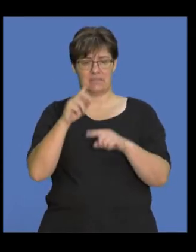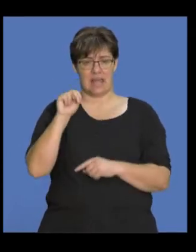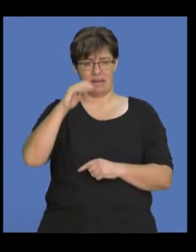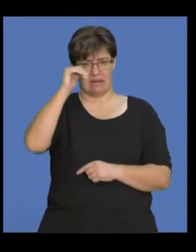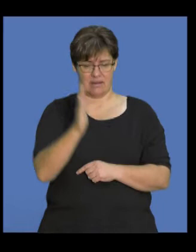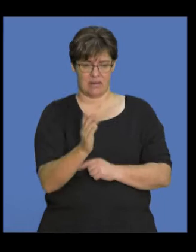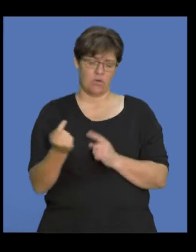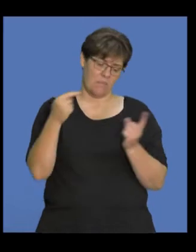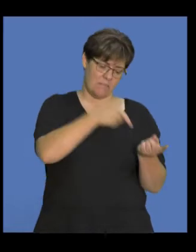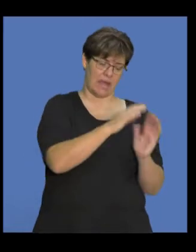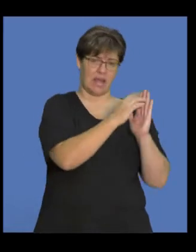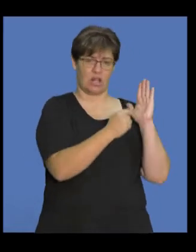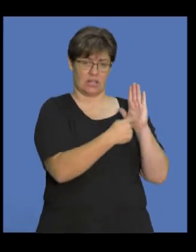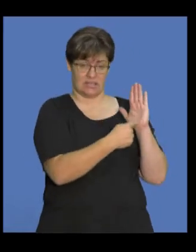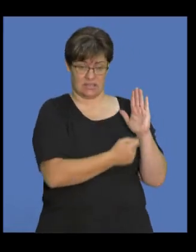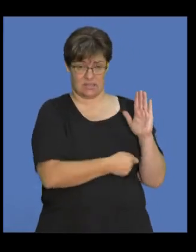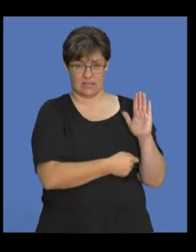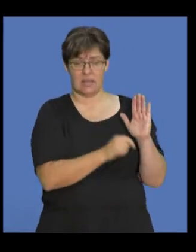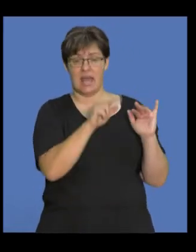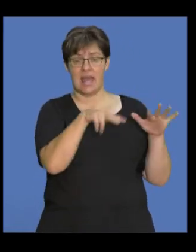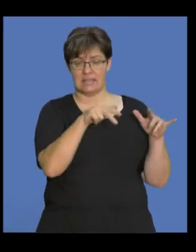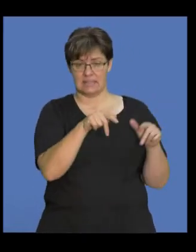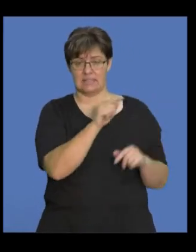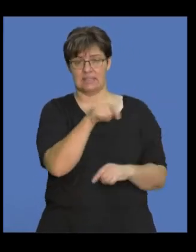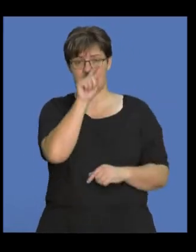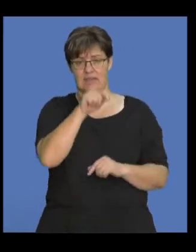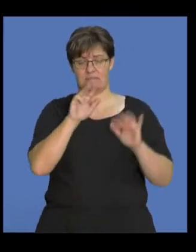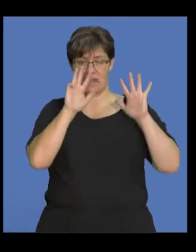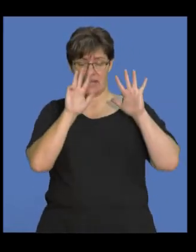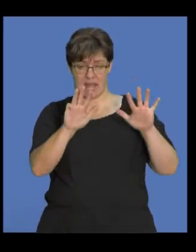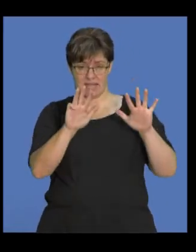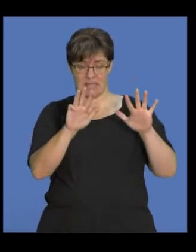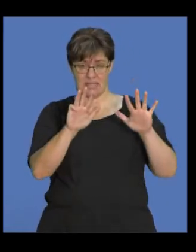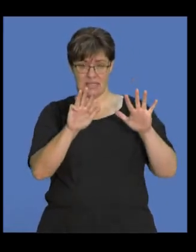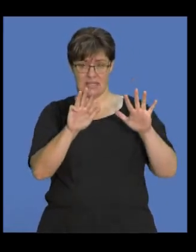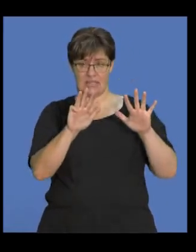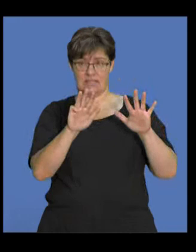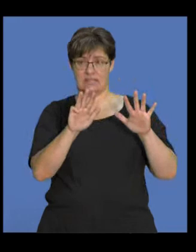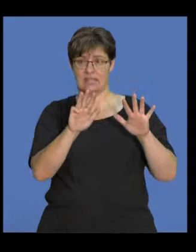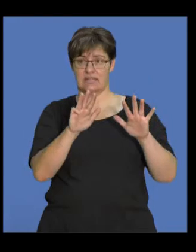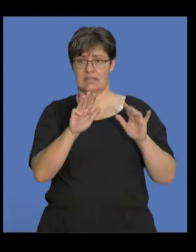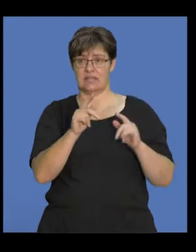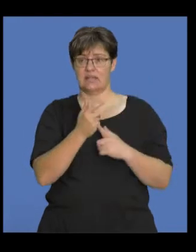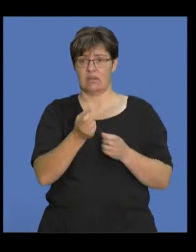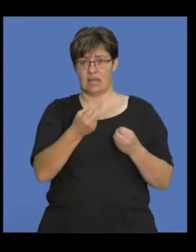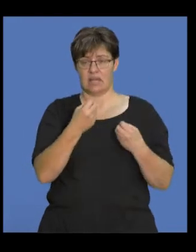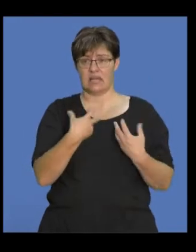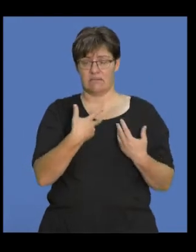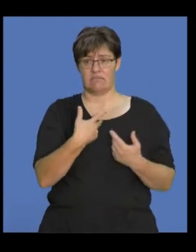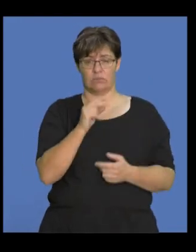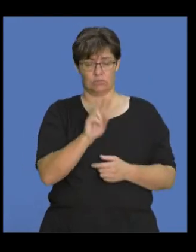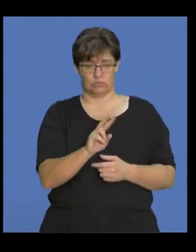So I have 18 divided by 9, which is going to give me 2, and then minus 1